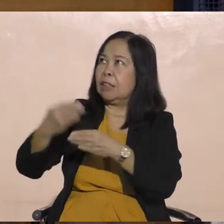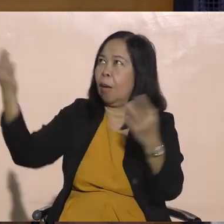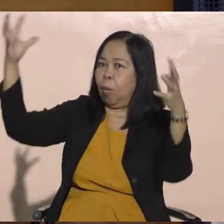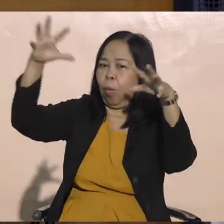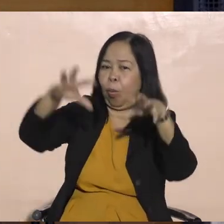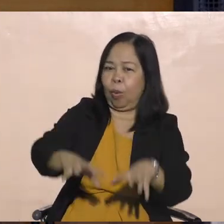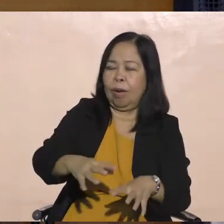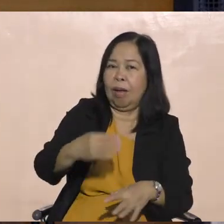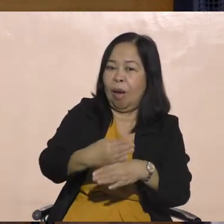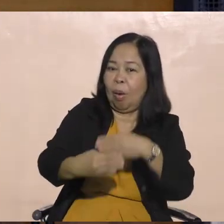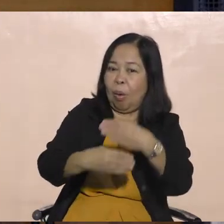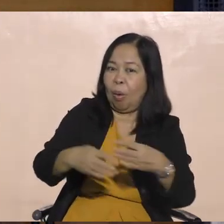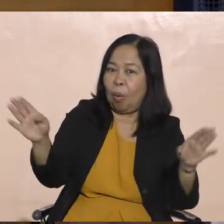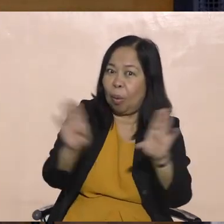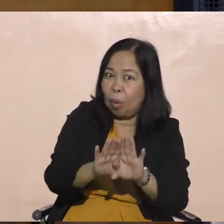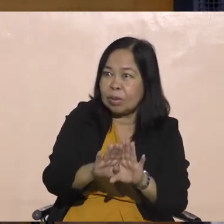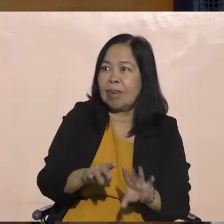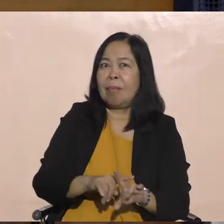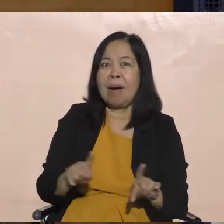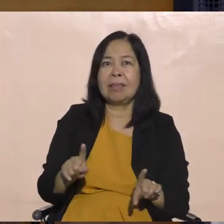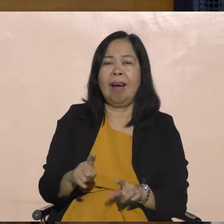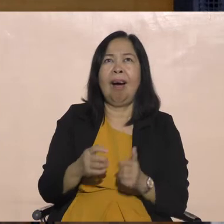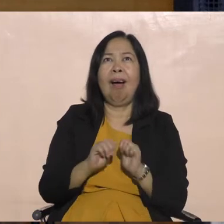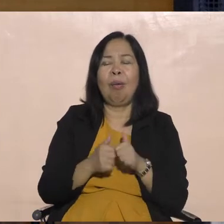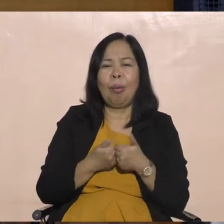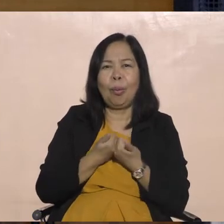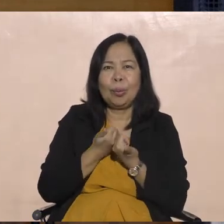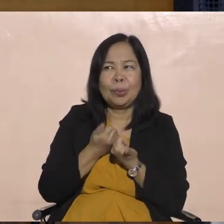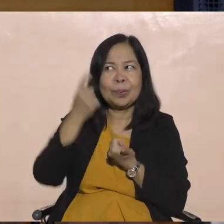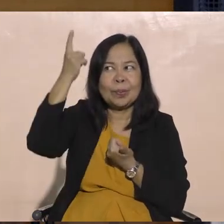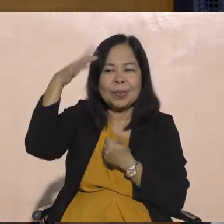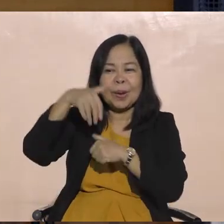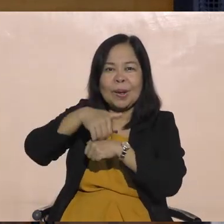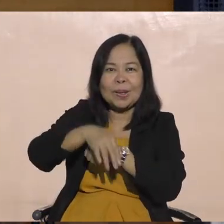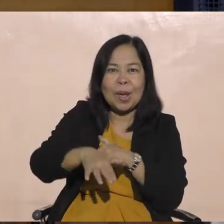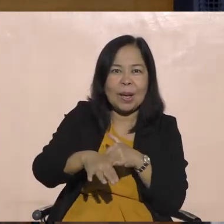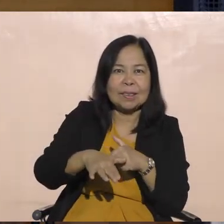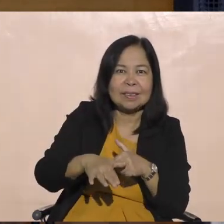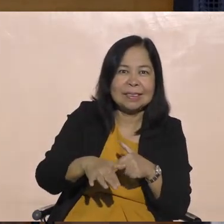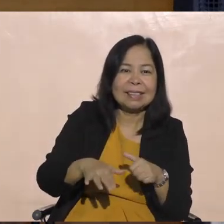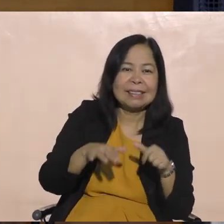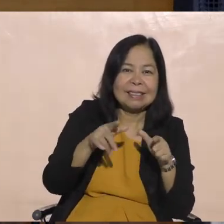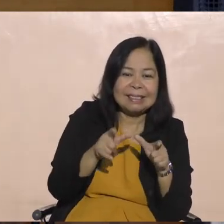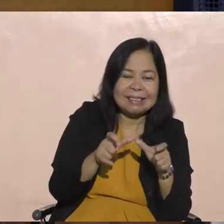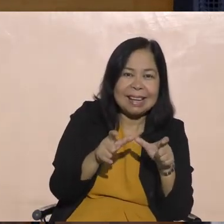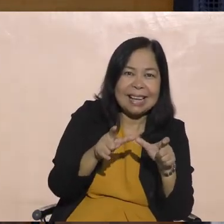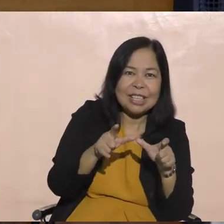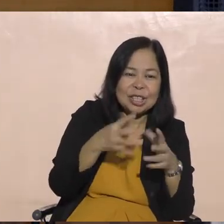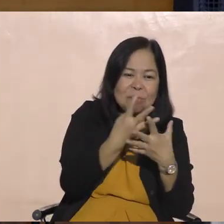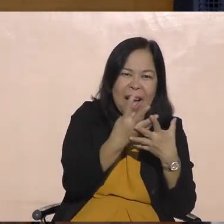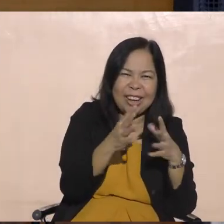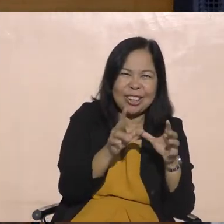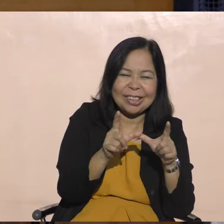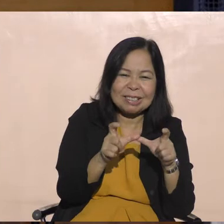siya, "God does have a sense of humor." As the enemy drew closer, he watched from